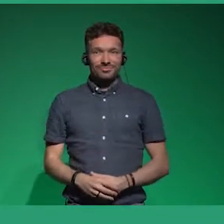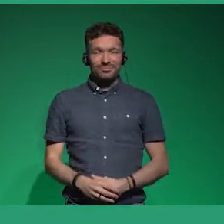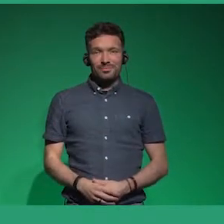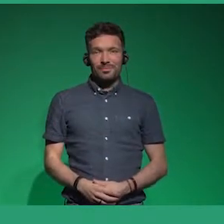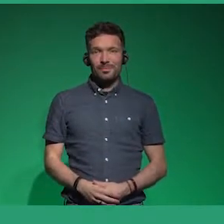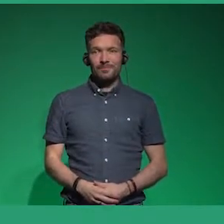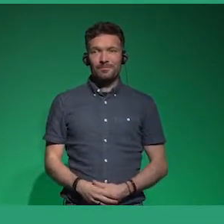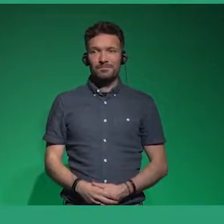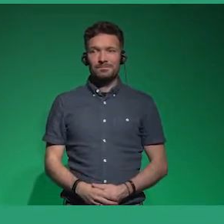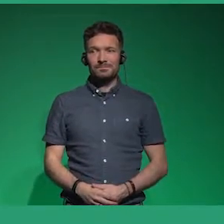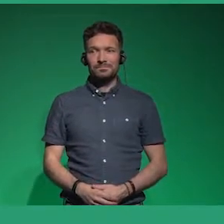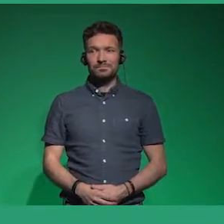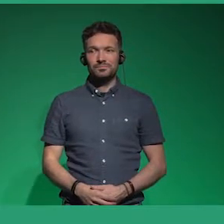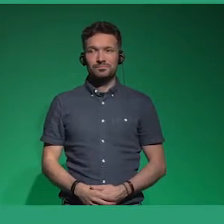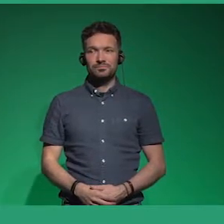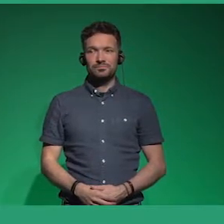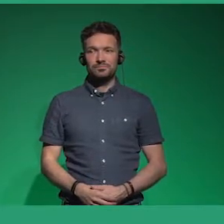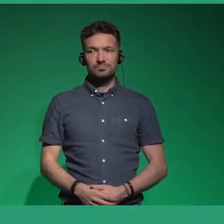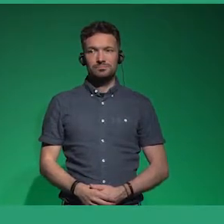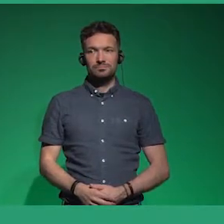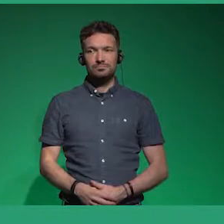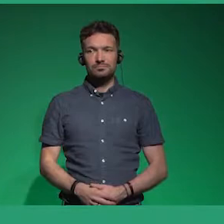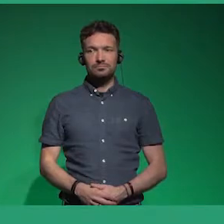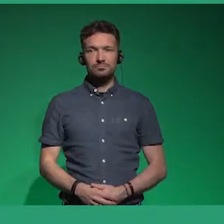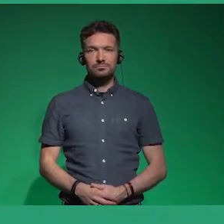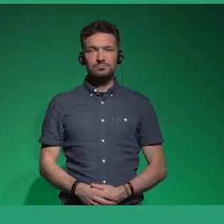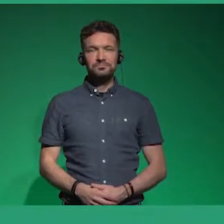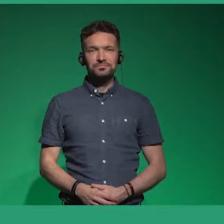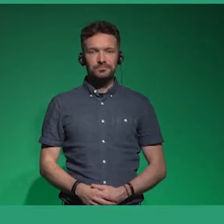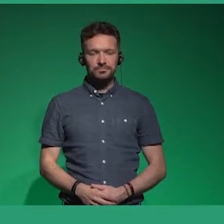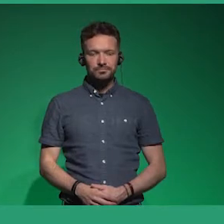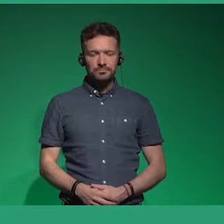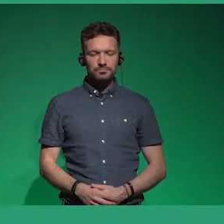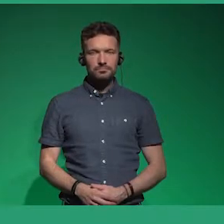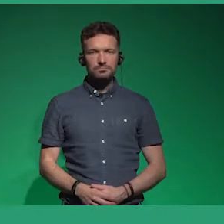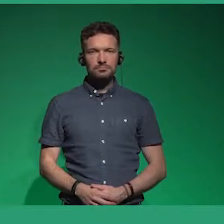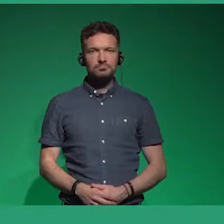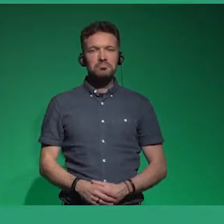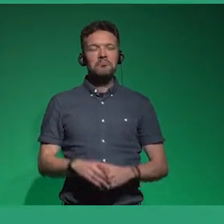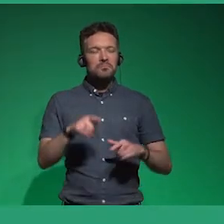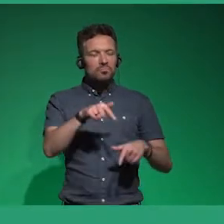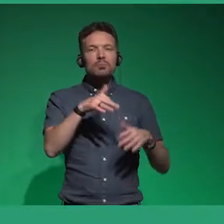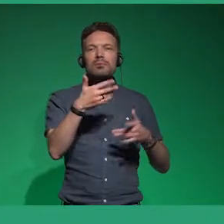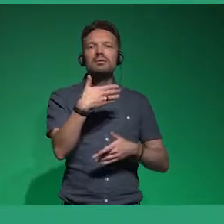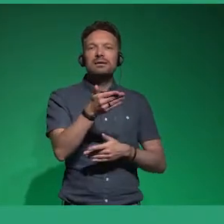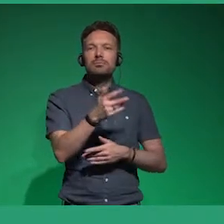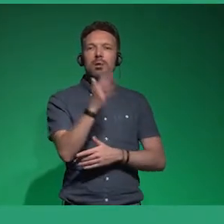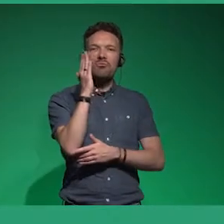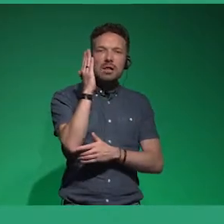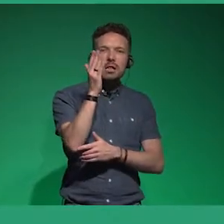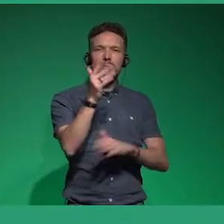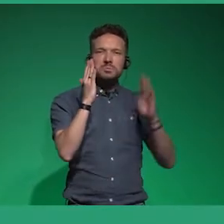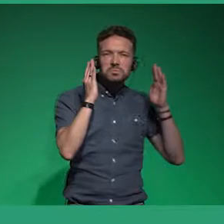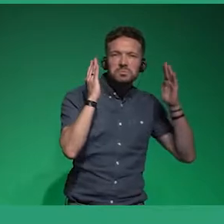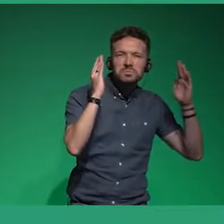Baling itu. So in Rimbang Baling there are forests around and then that's how they got the seed of this coffee which they took